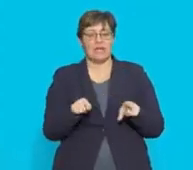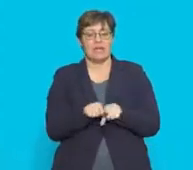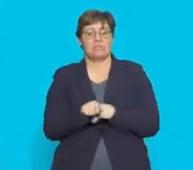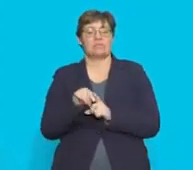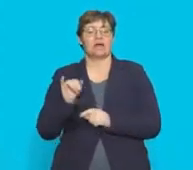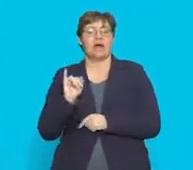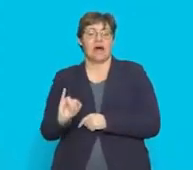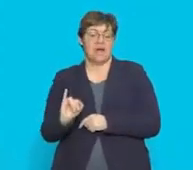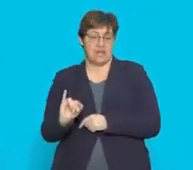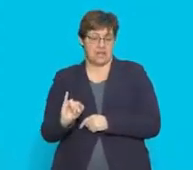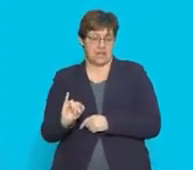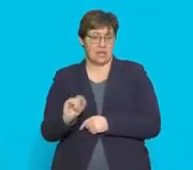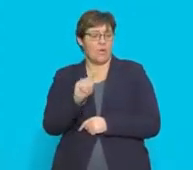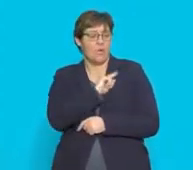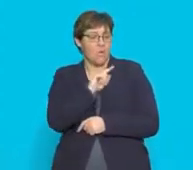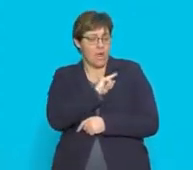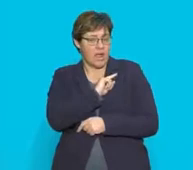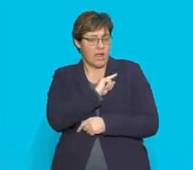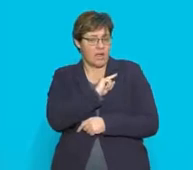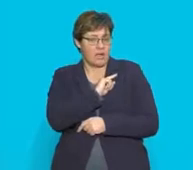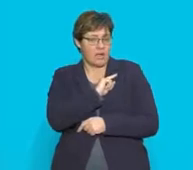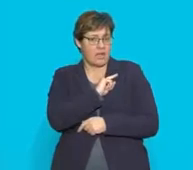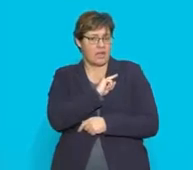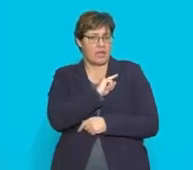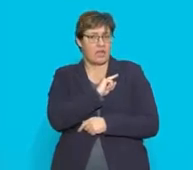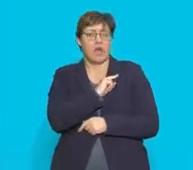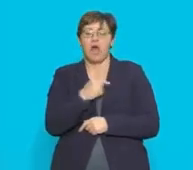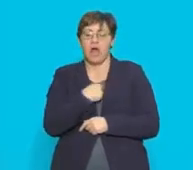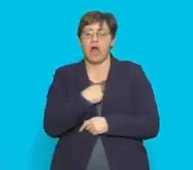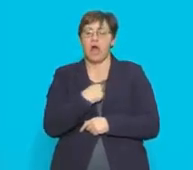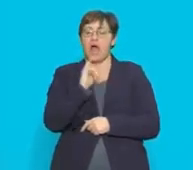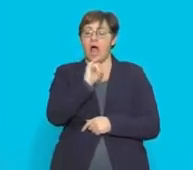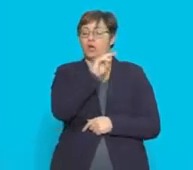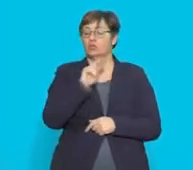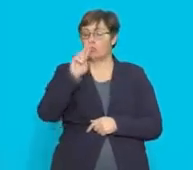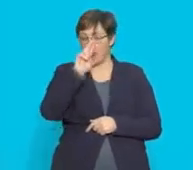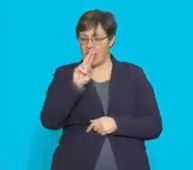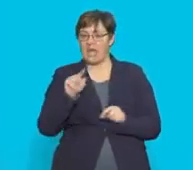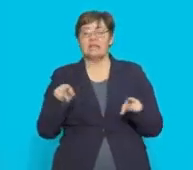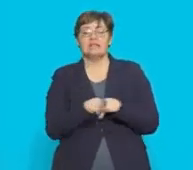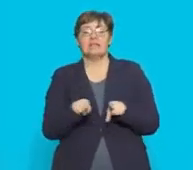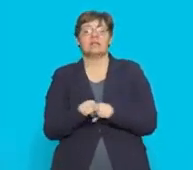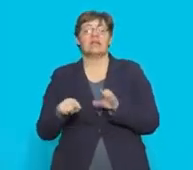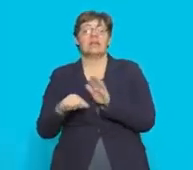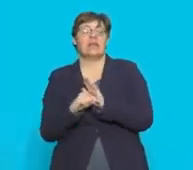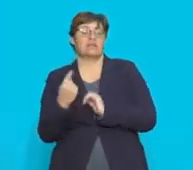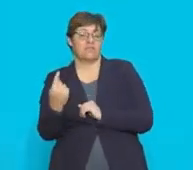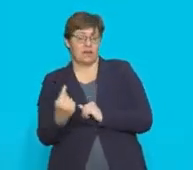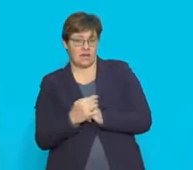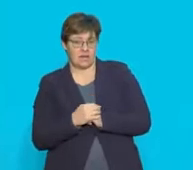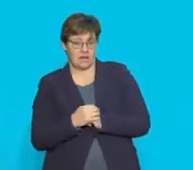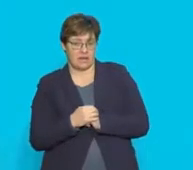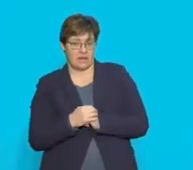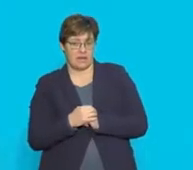-1 is equals to iy, because according to imaginary numbers, I squared is given to be equals to